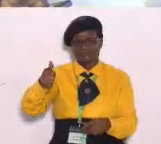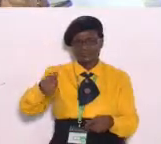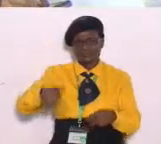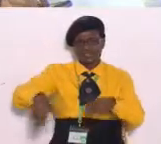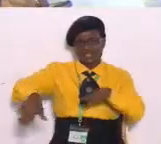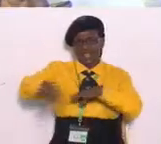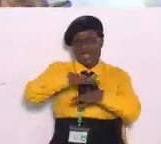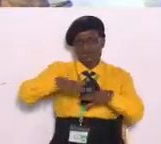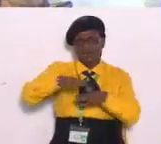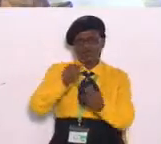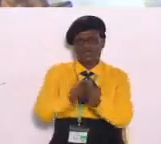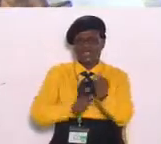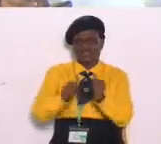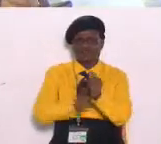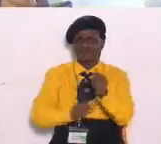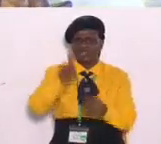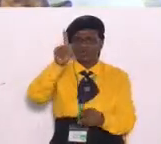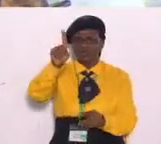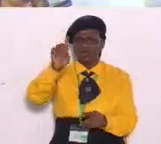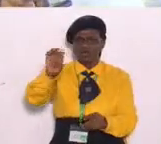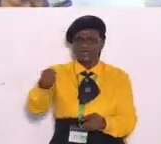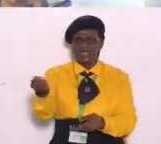Above everyone else.